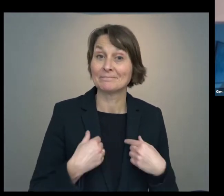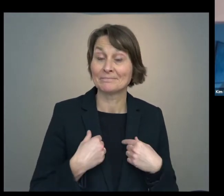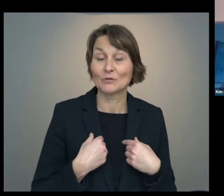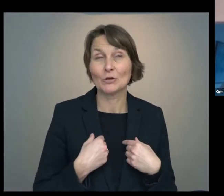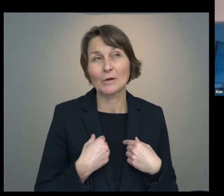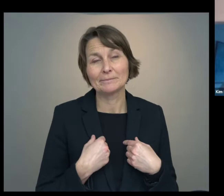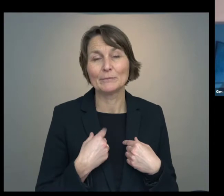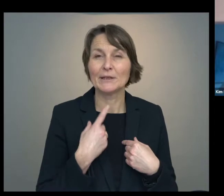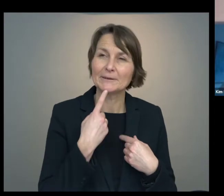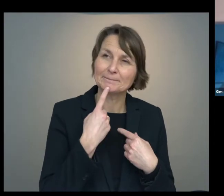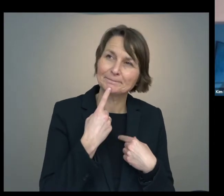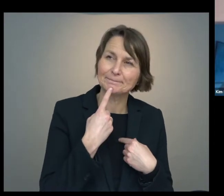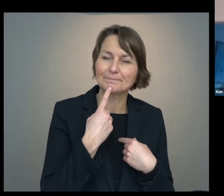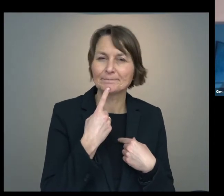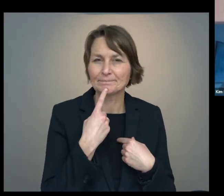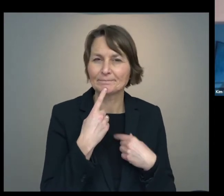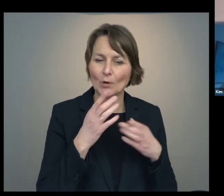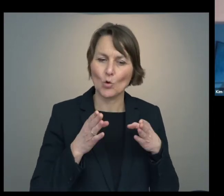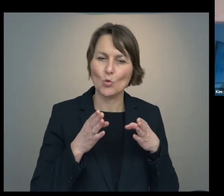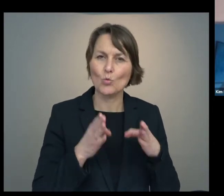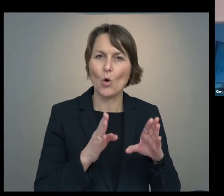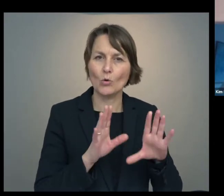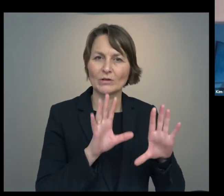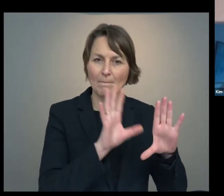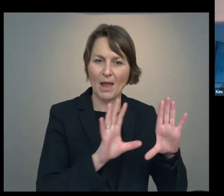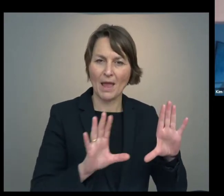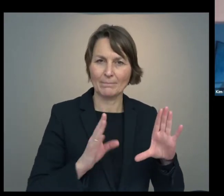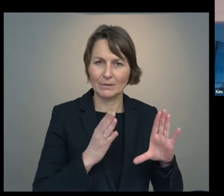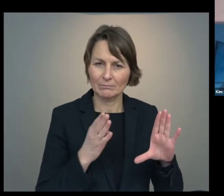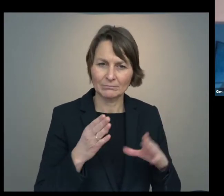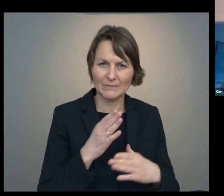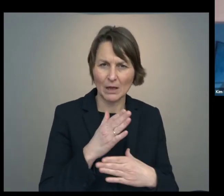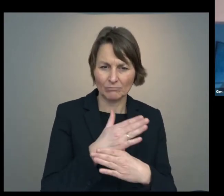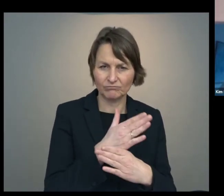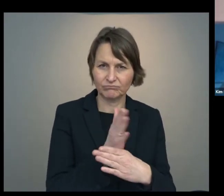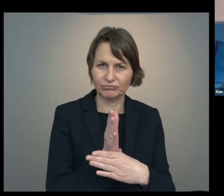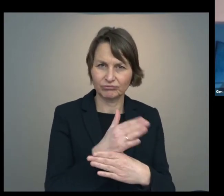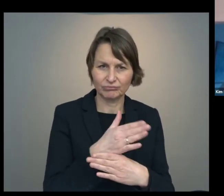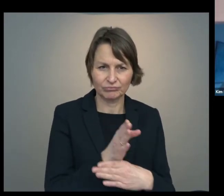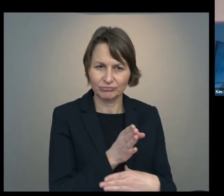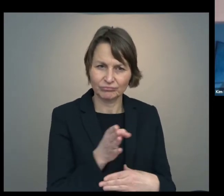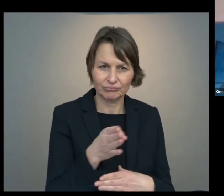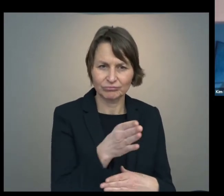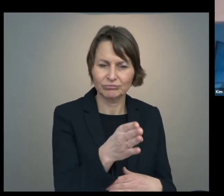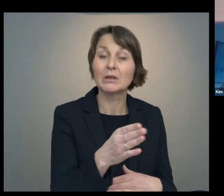we think of the roadmap as like the